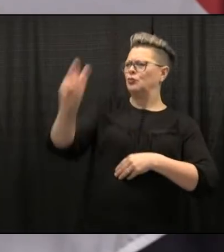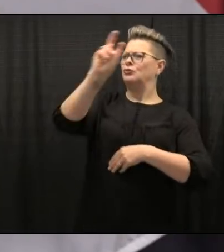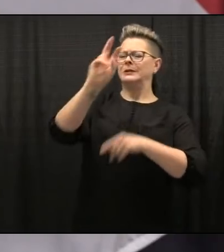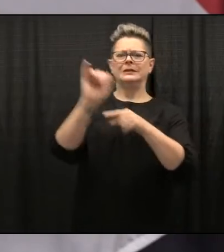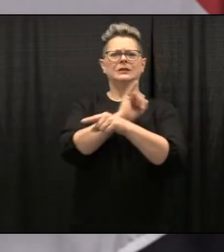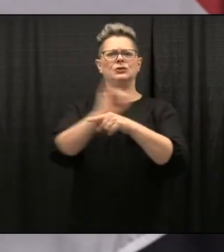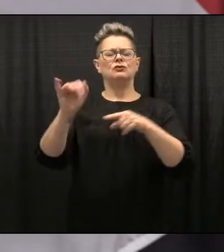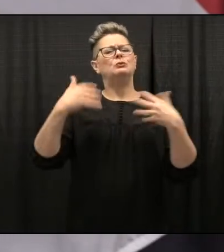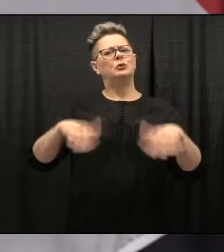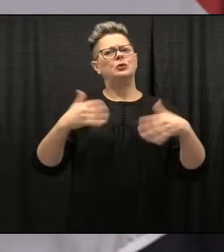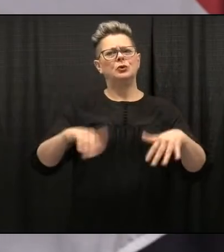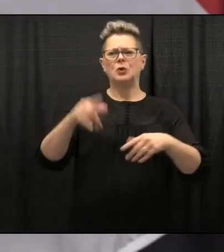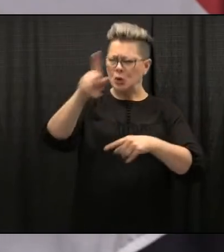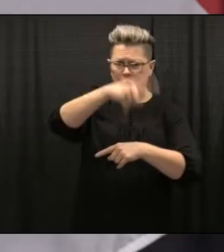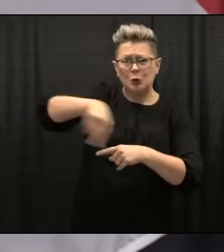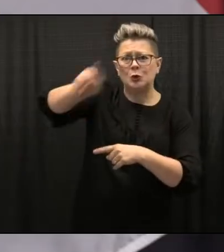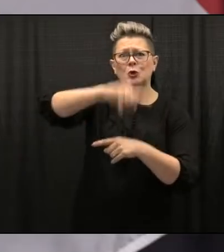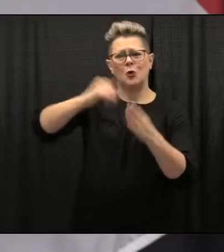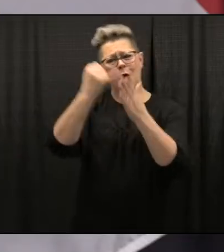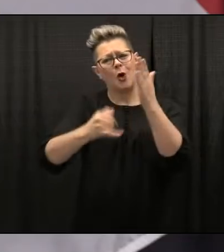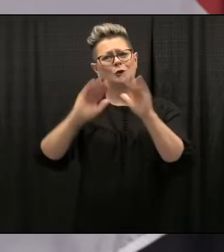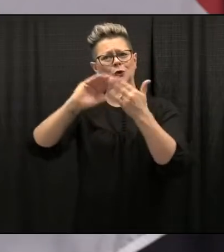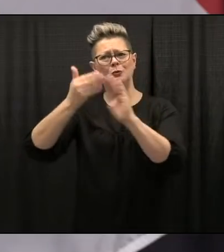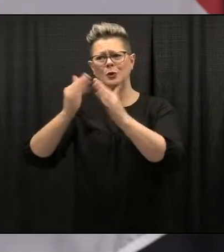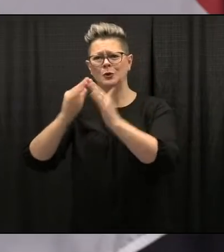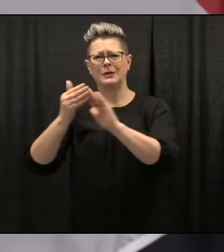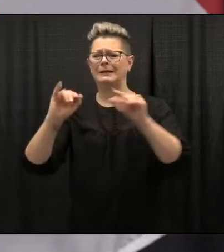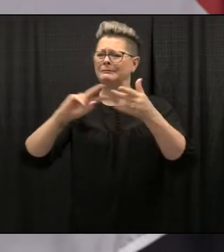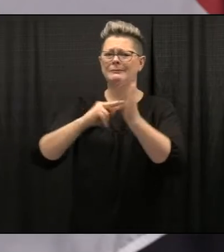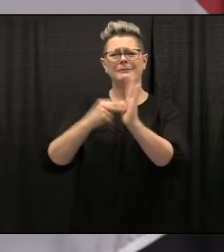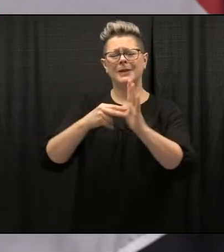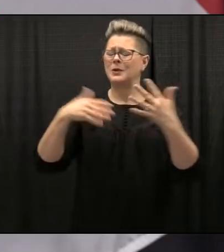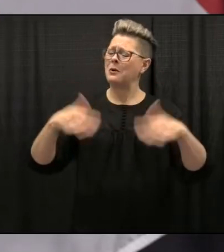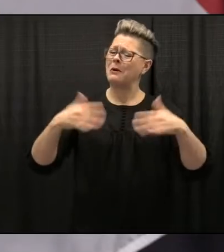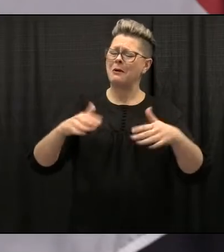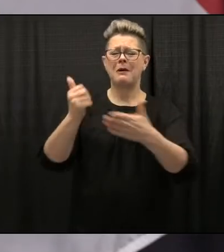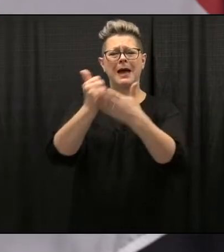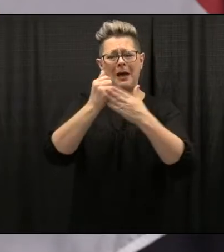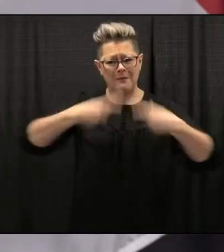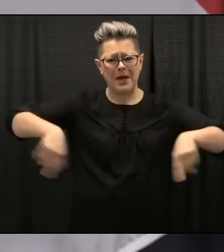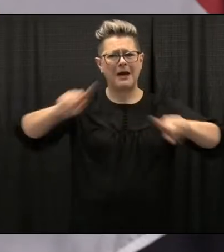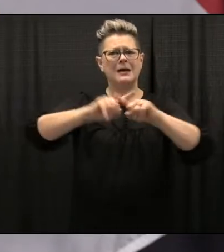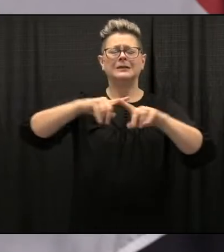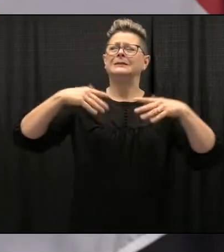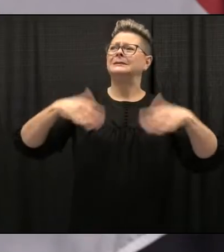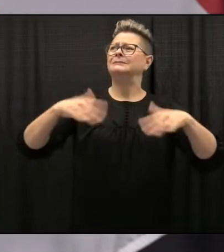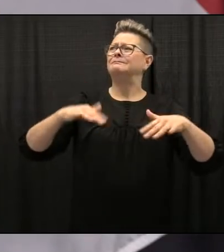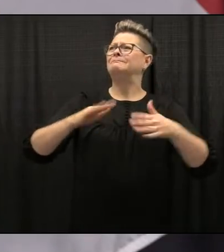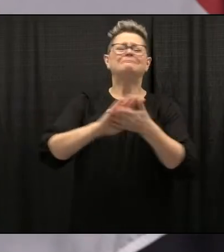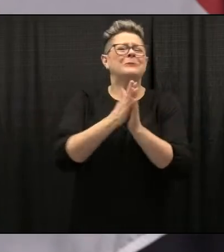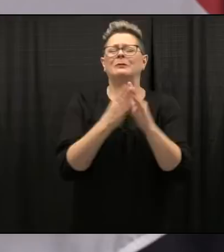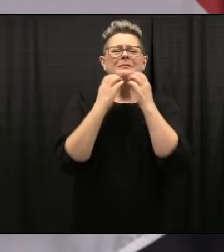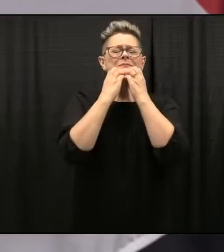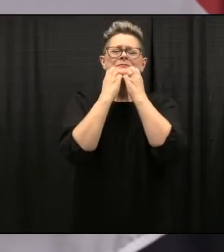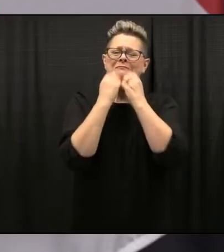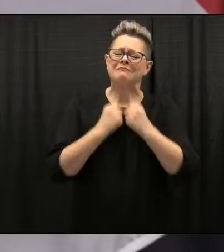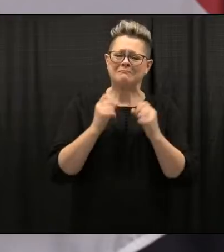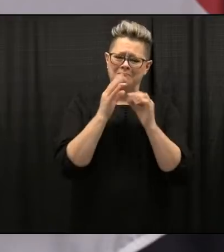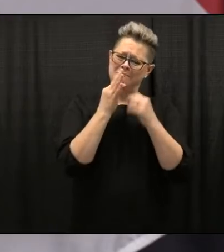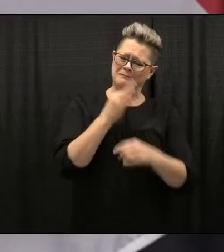are part of the fabric that makes Newfoundland and Labrador so special, a destination for people around the